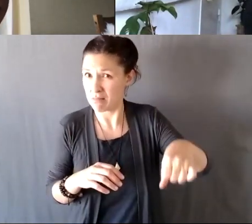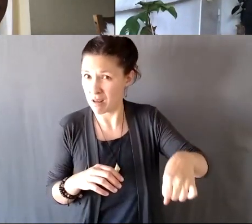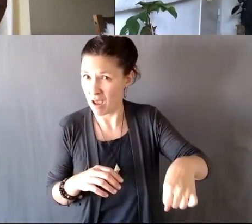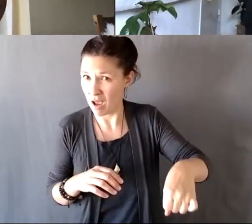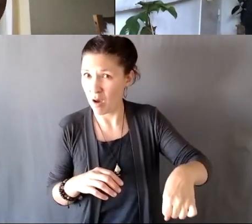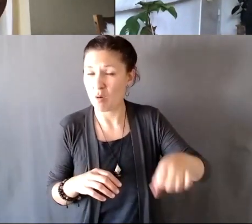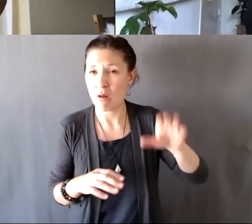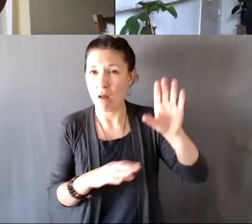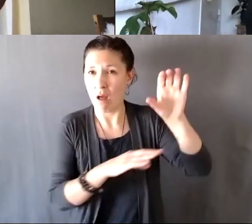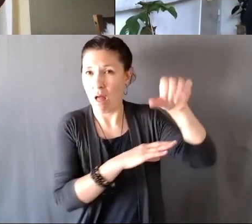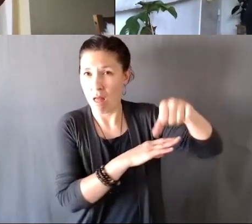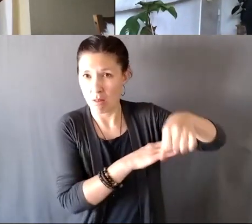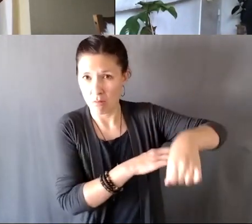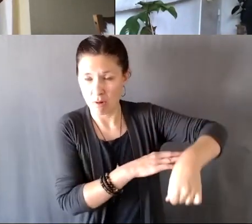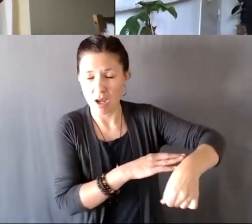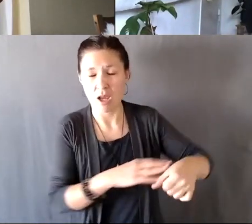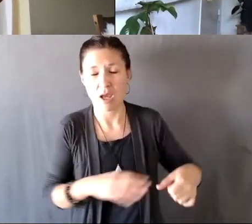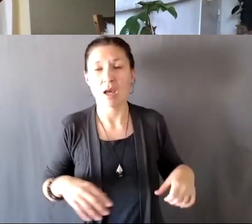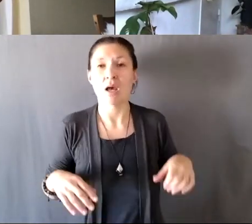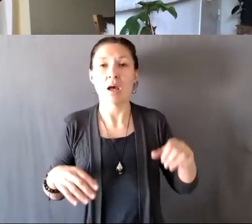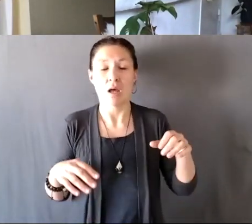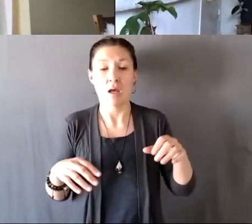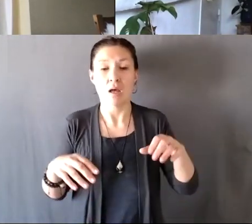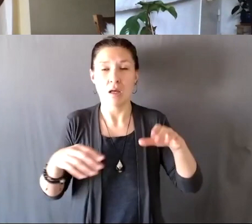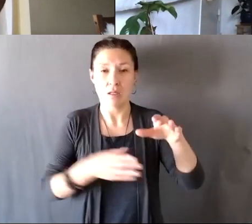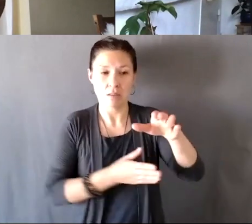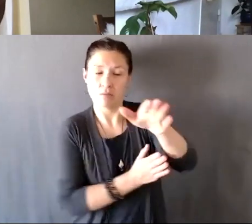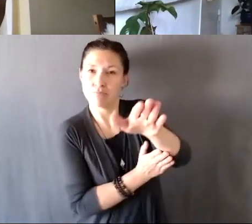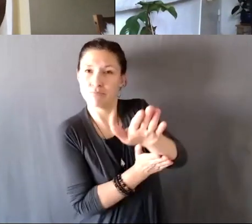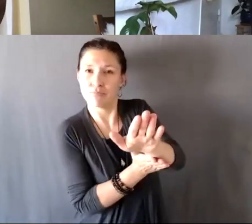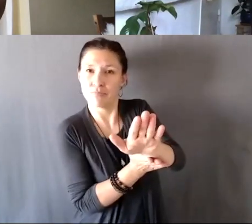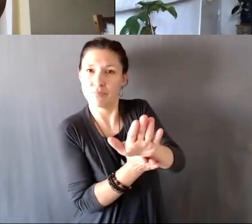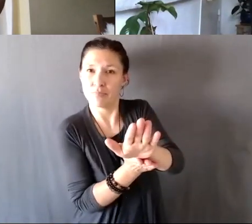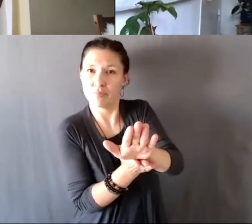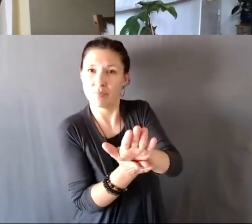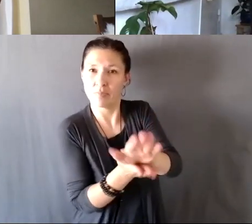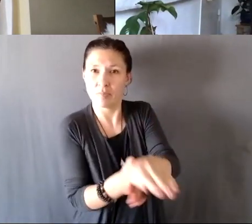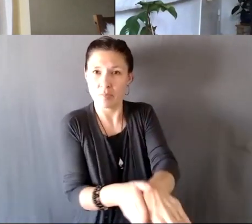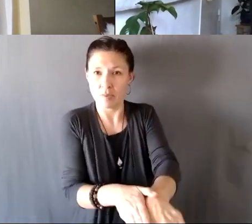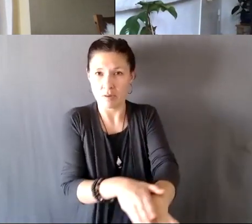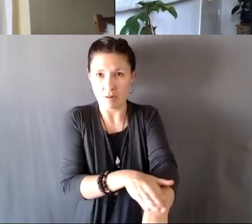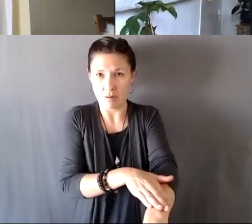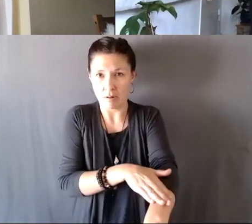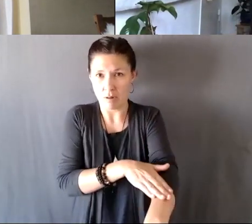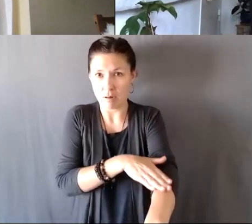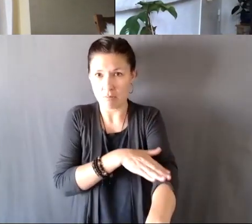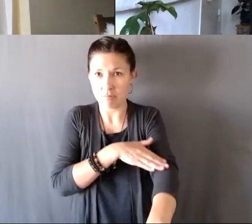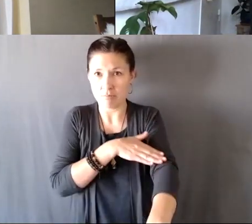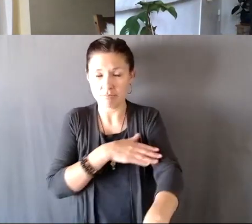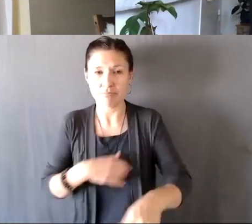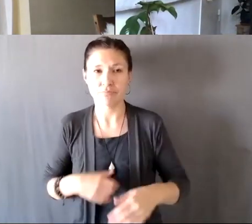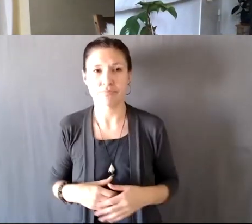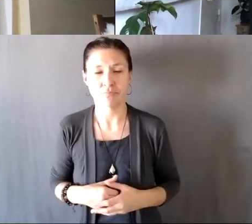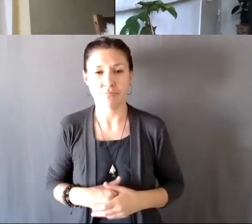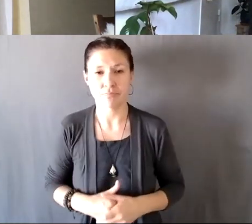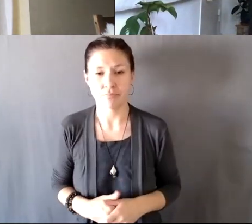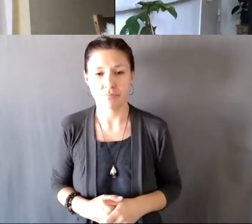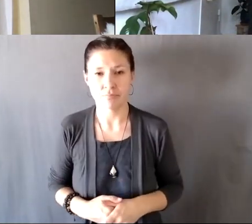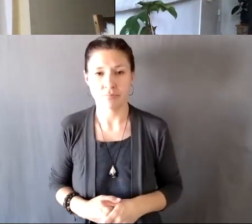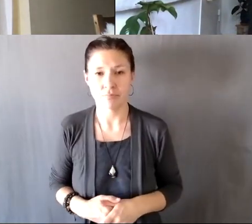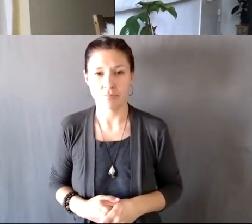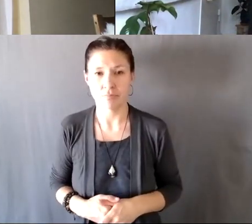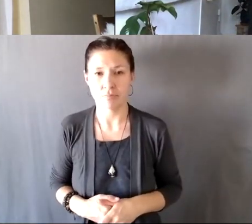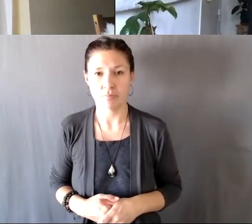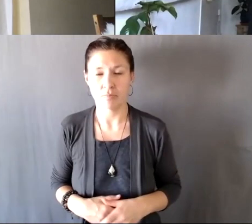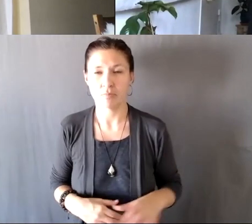feet. Come back along the inside of the legs. Slowly rolling up,